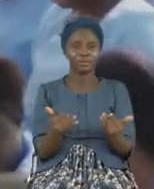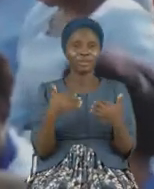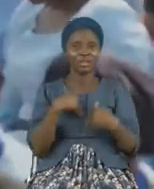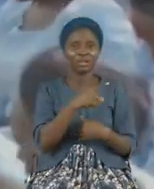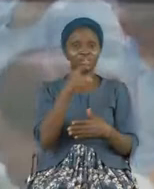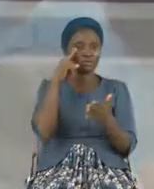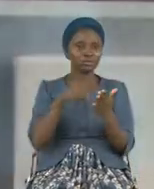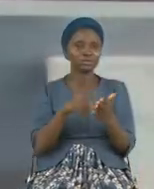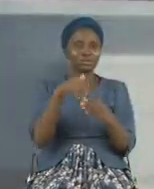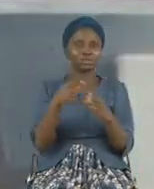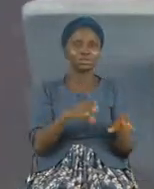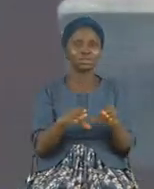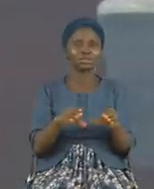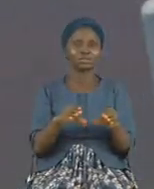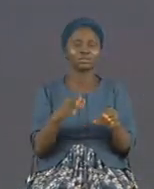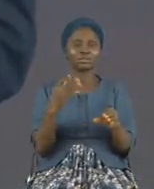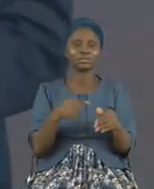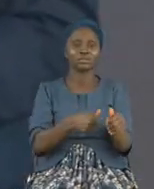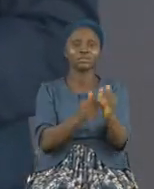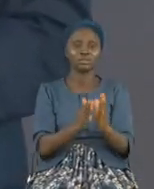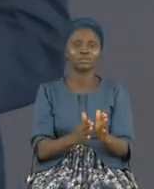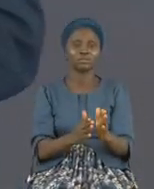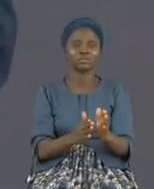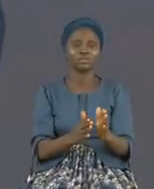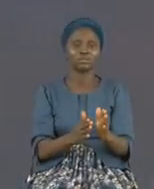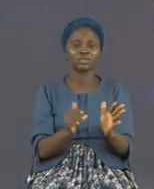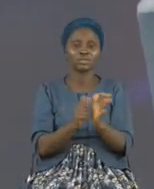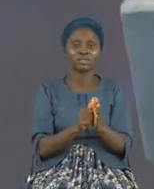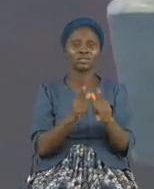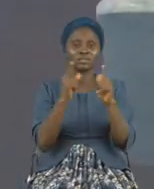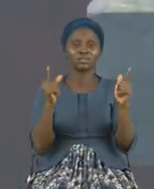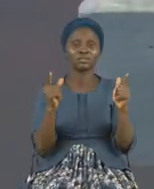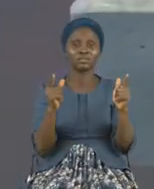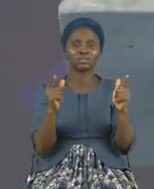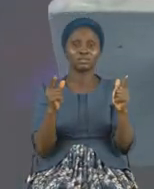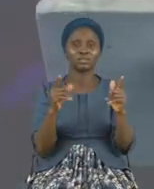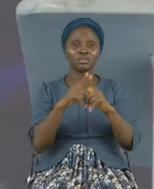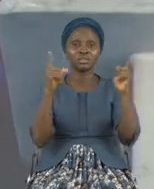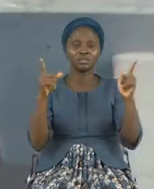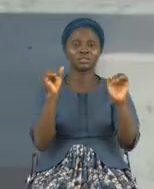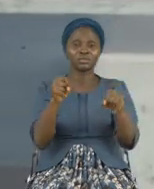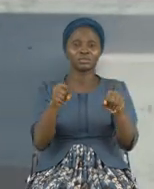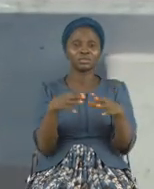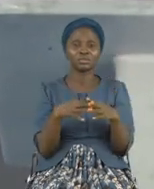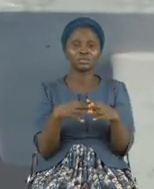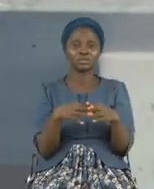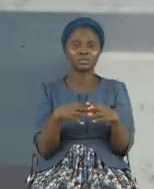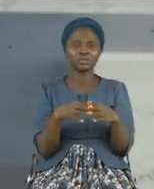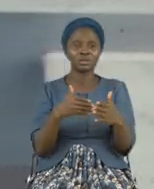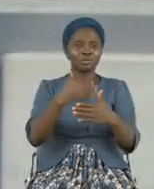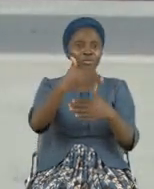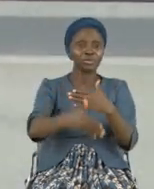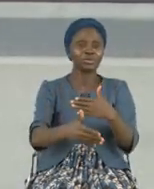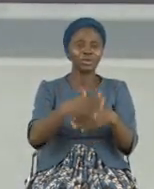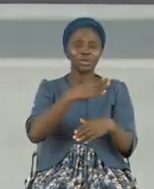of the Apostles that great, great possibilities beyond and